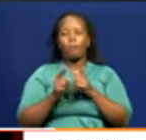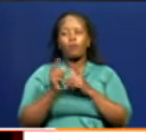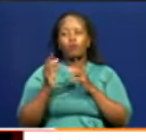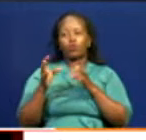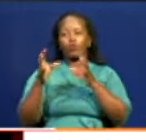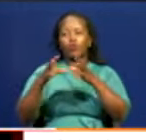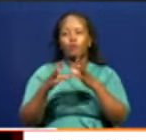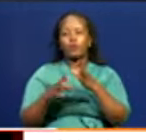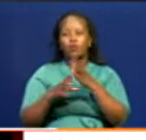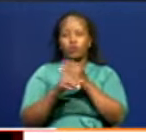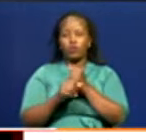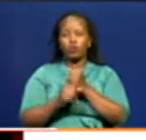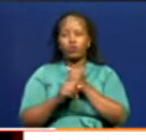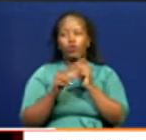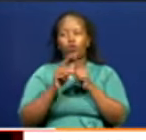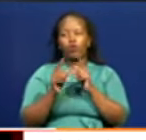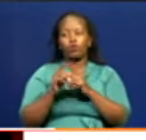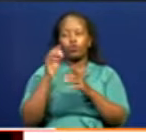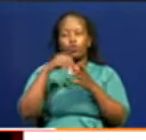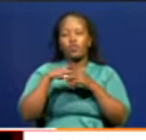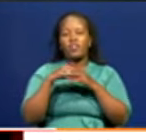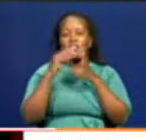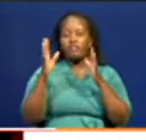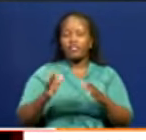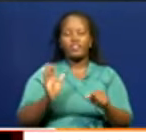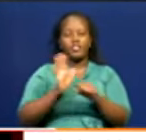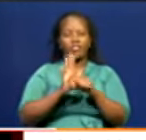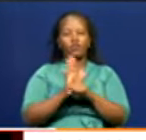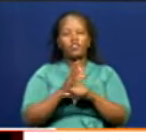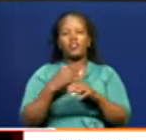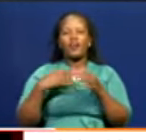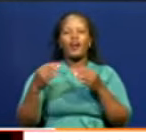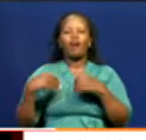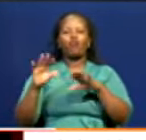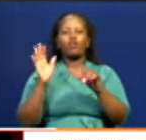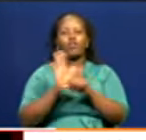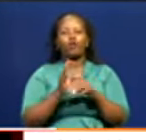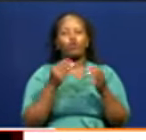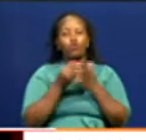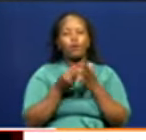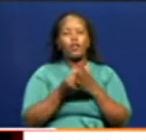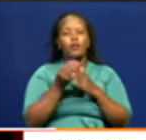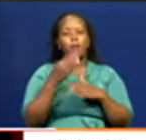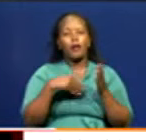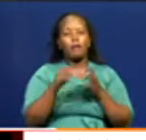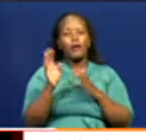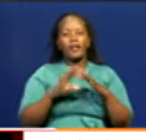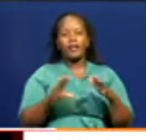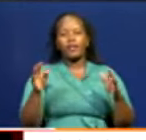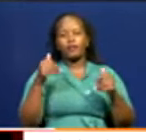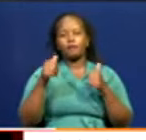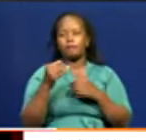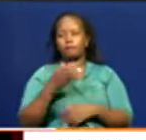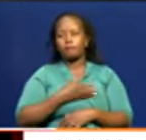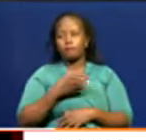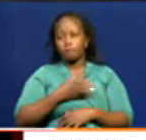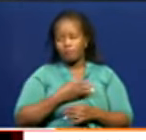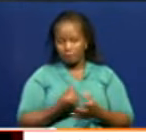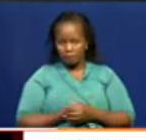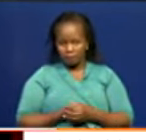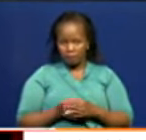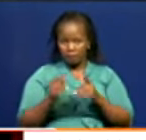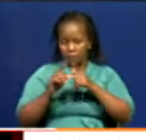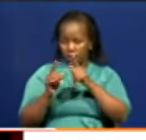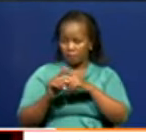Association, unsuspecting investors have lost millions of shillings after buying non-existent land. The association